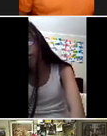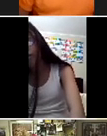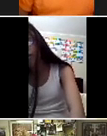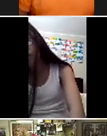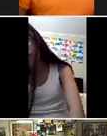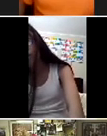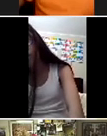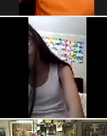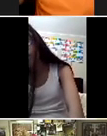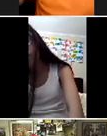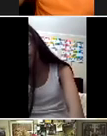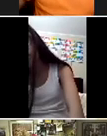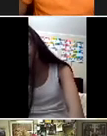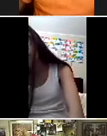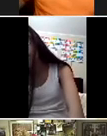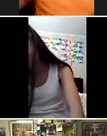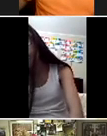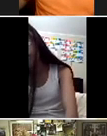Right? That's why I ask questions.